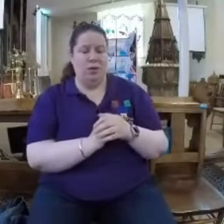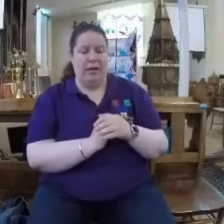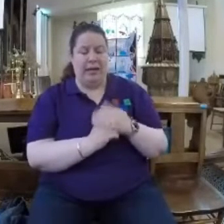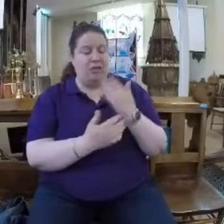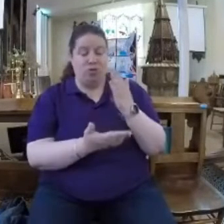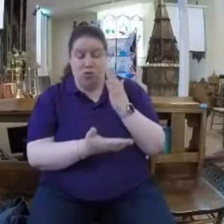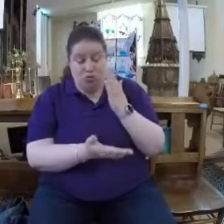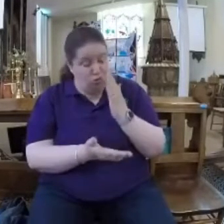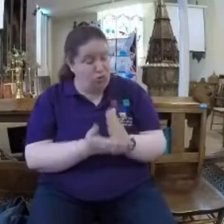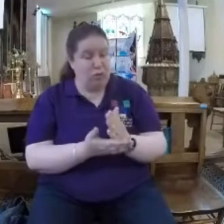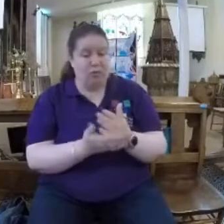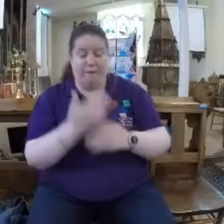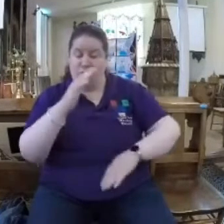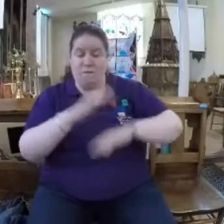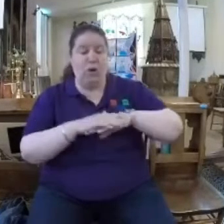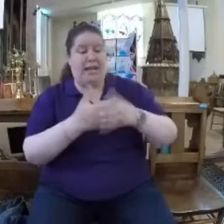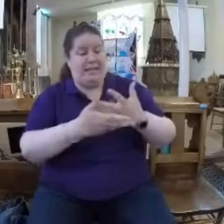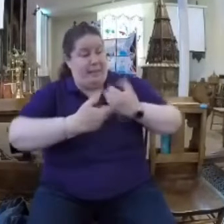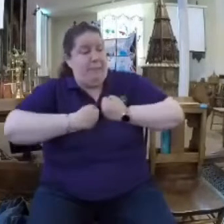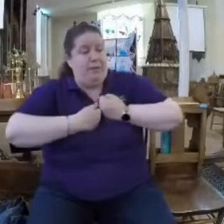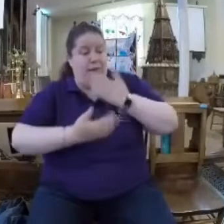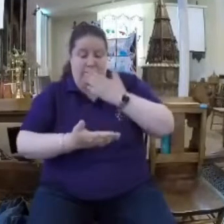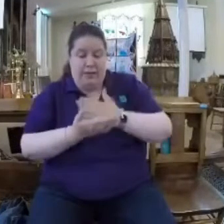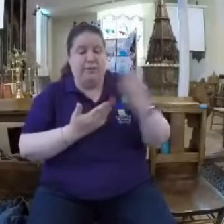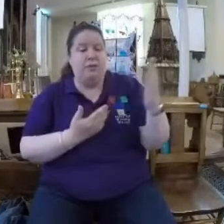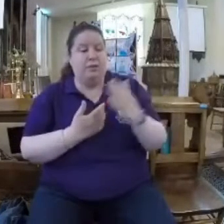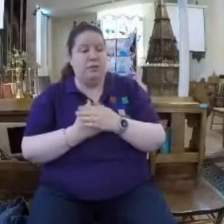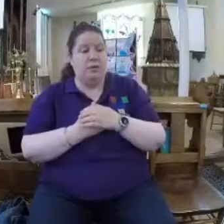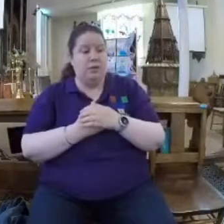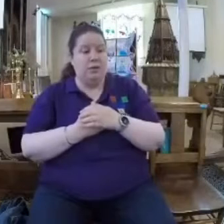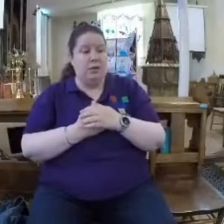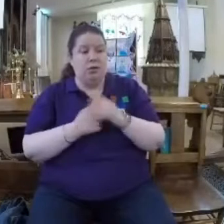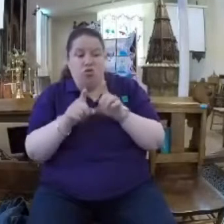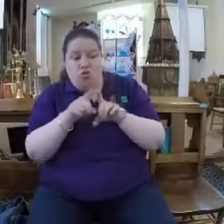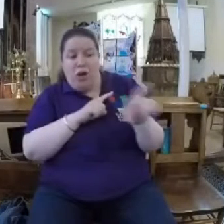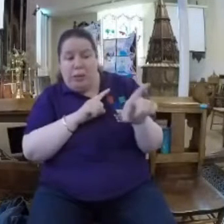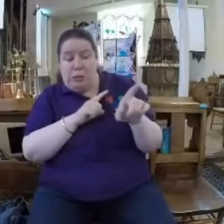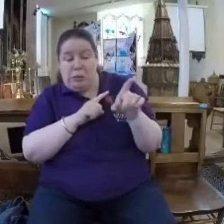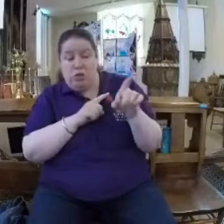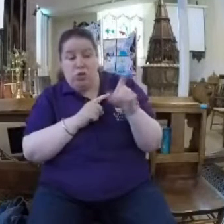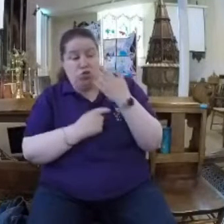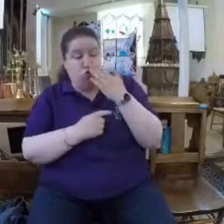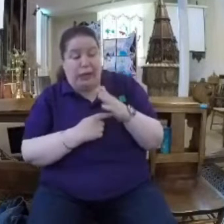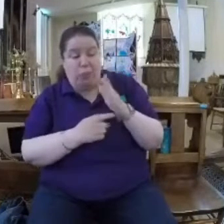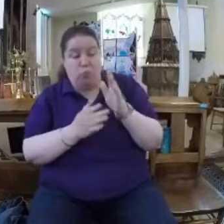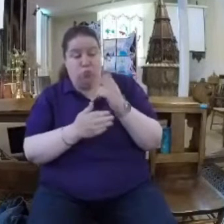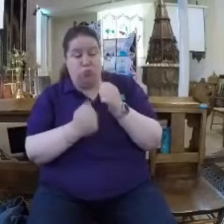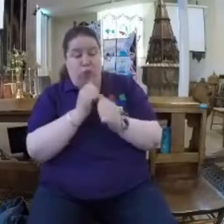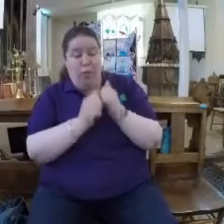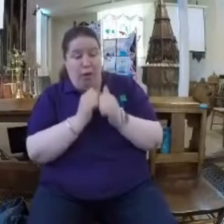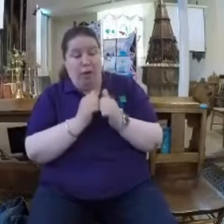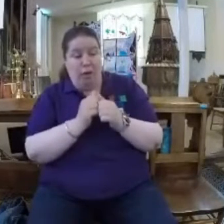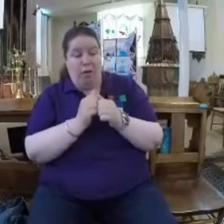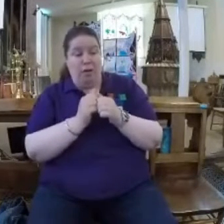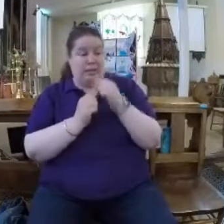the forgiveness and the love of his brother. In fact, he goes on and he deceives his brother one last time as he says that he will follow them and they